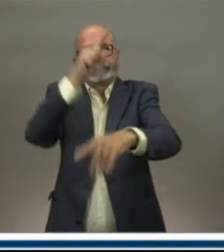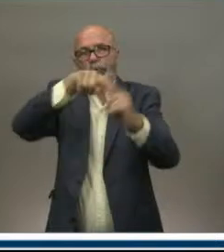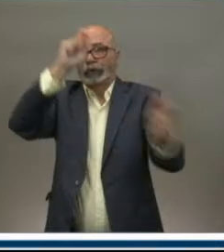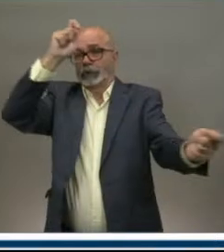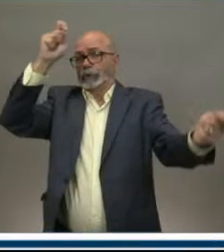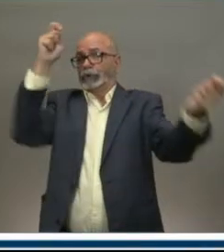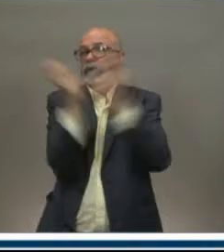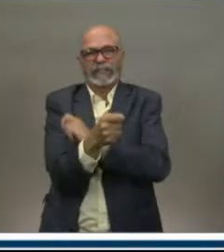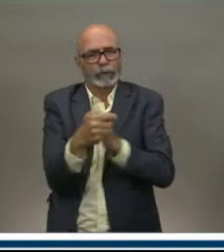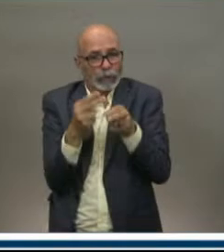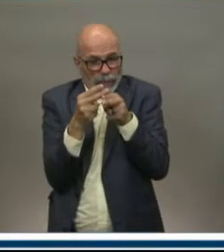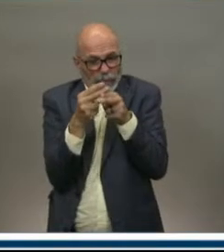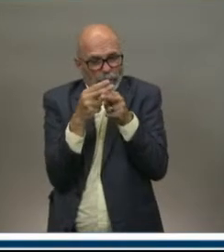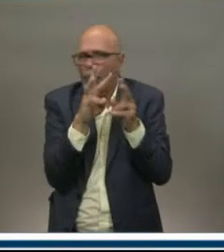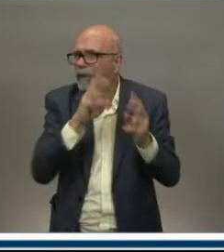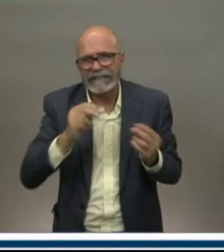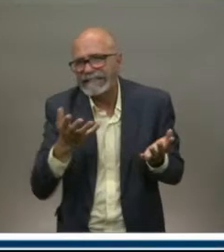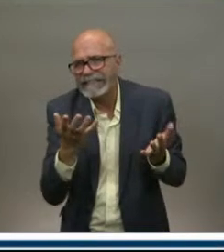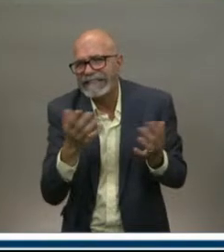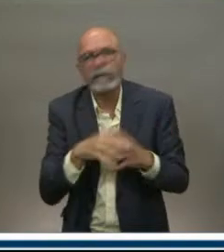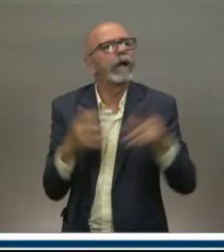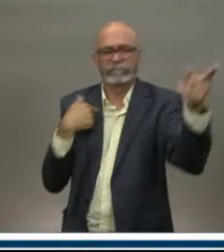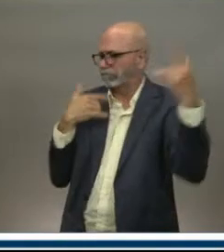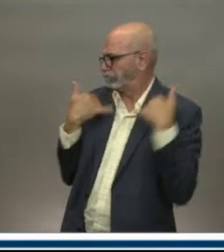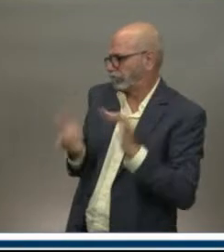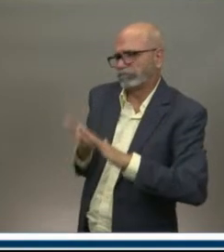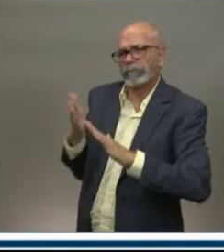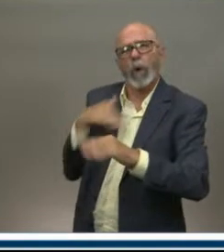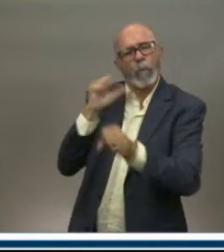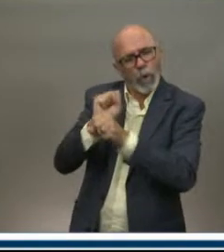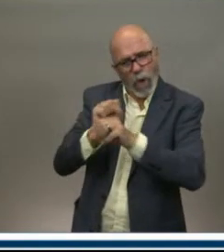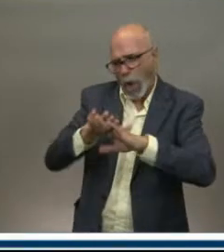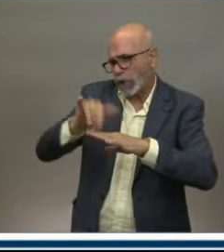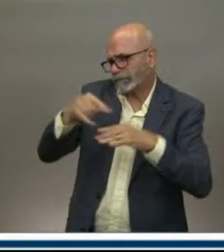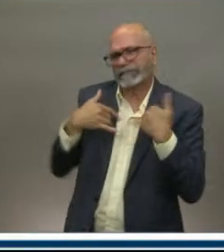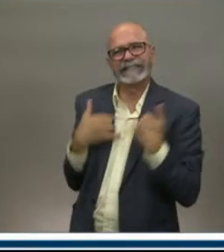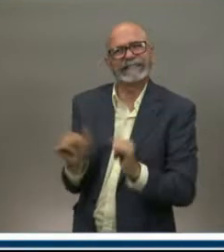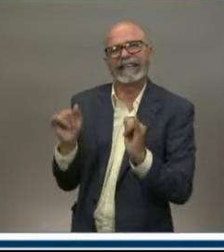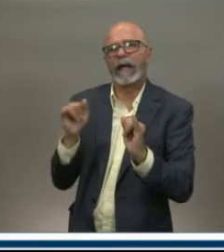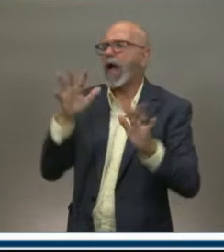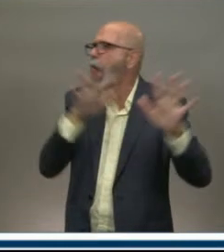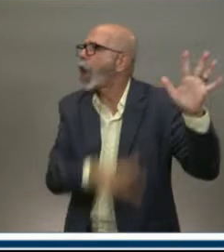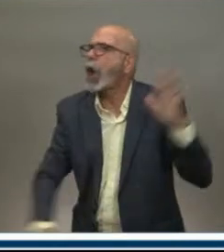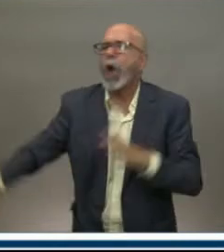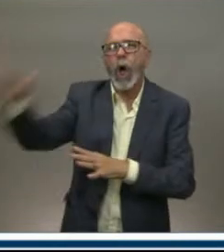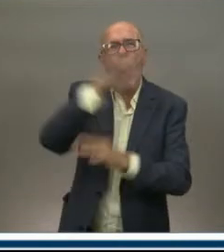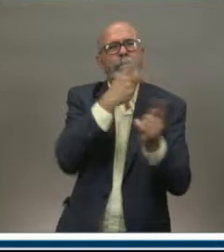on immediately, and that's, again, those 30 rooms are across the entire sector, across the entire province.